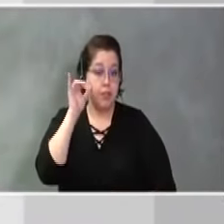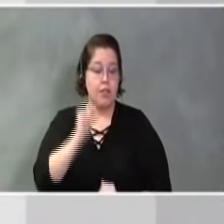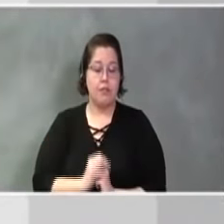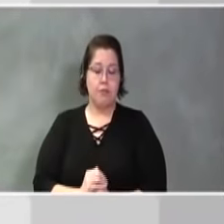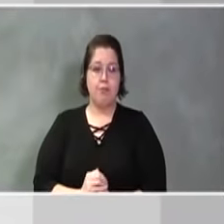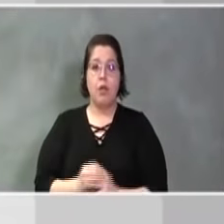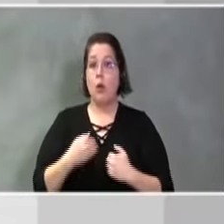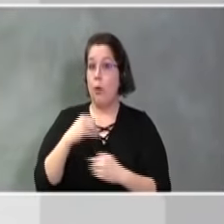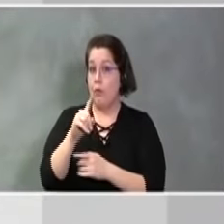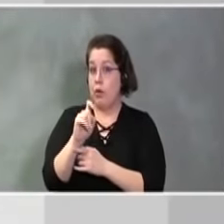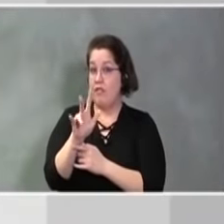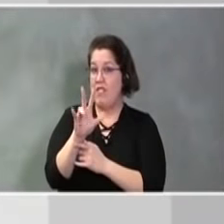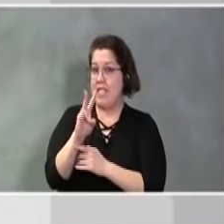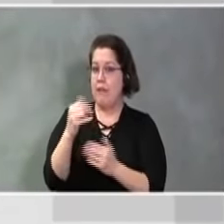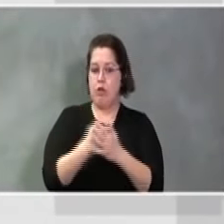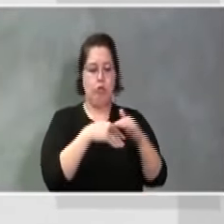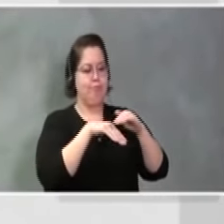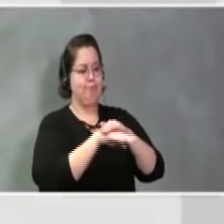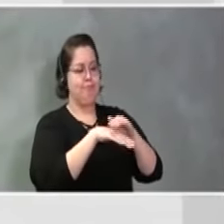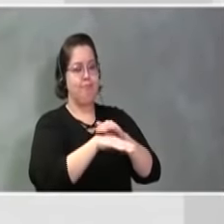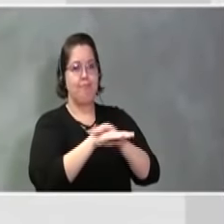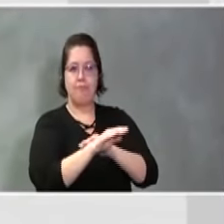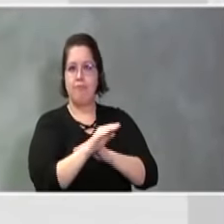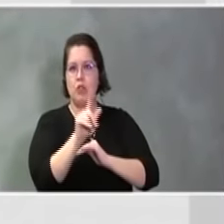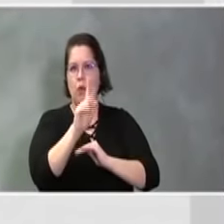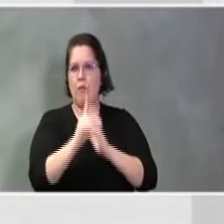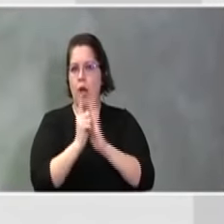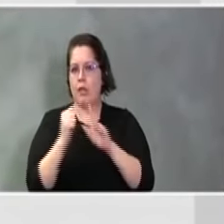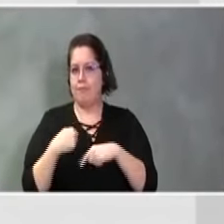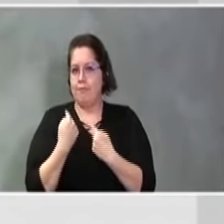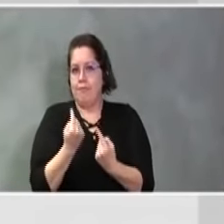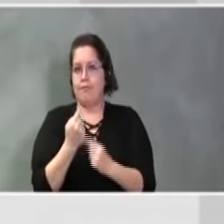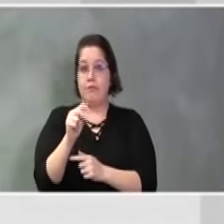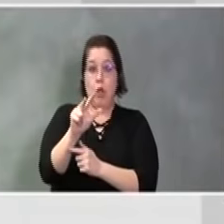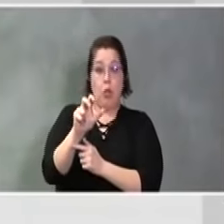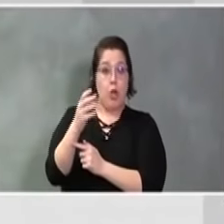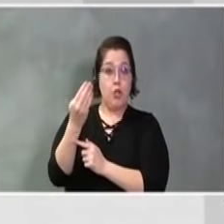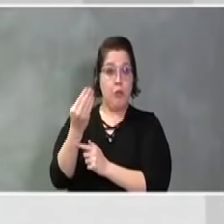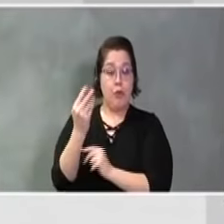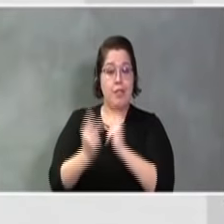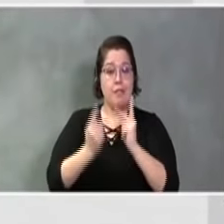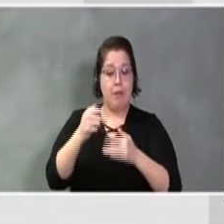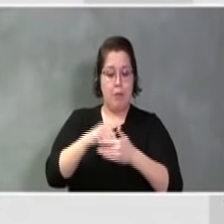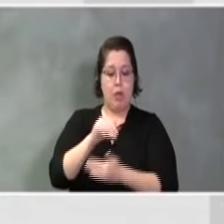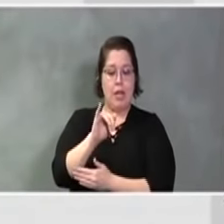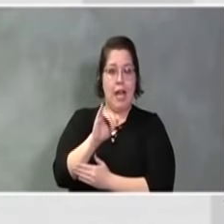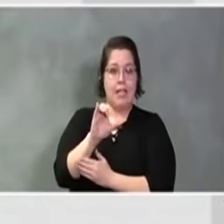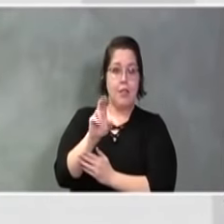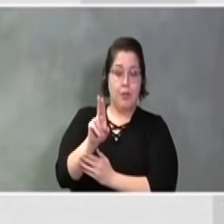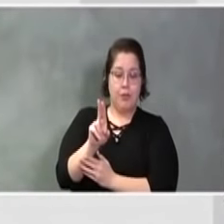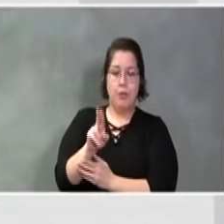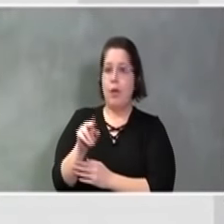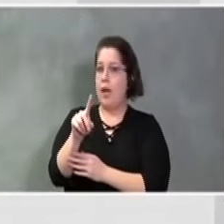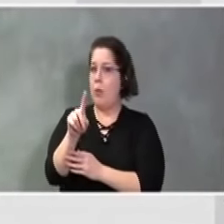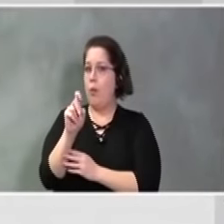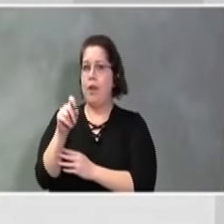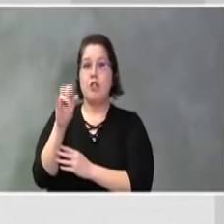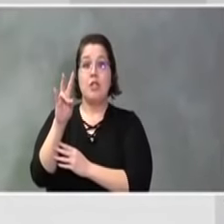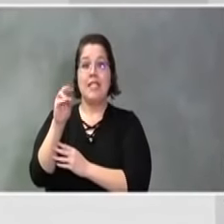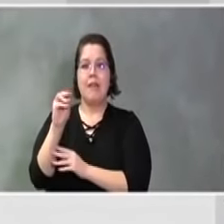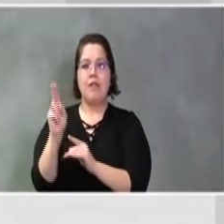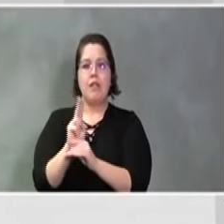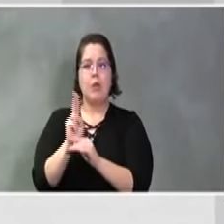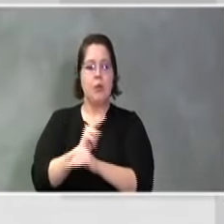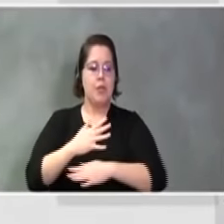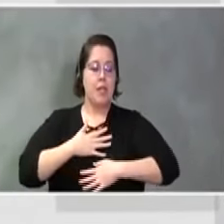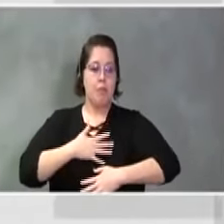have 157 new admissions over the last 24 hours. 314 patients are in the ICU and 170 on